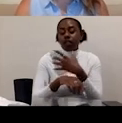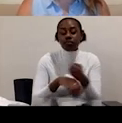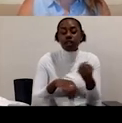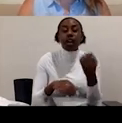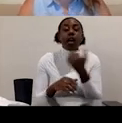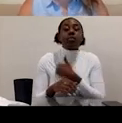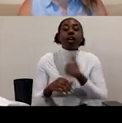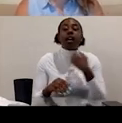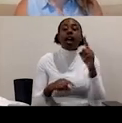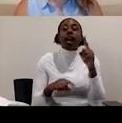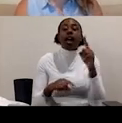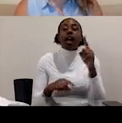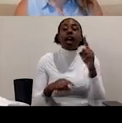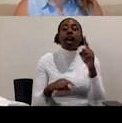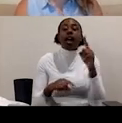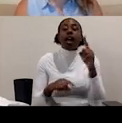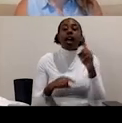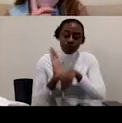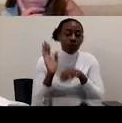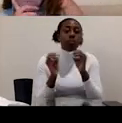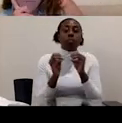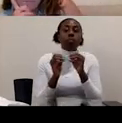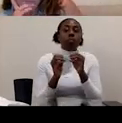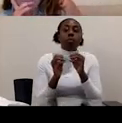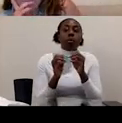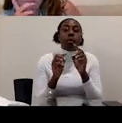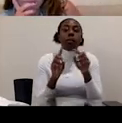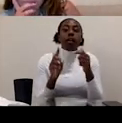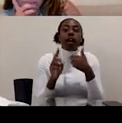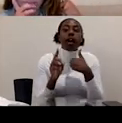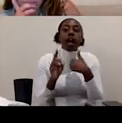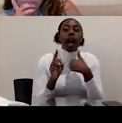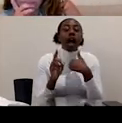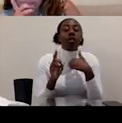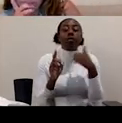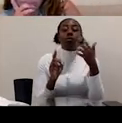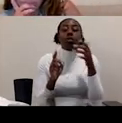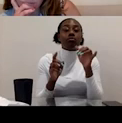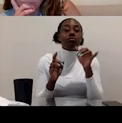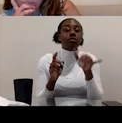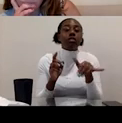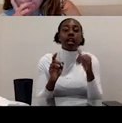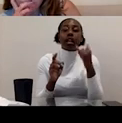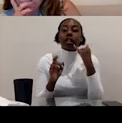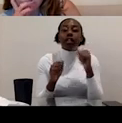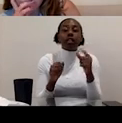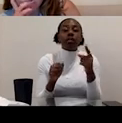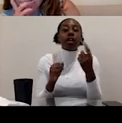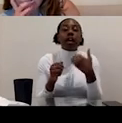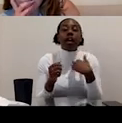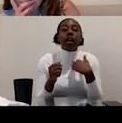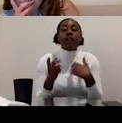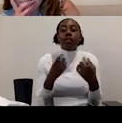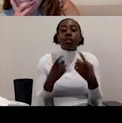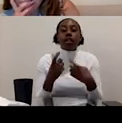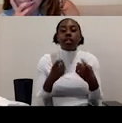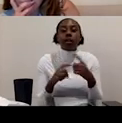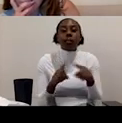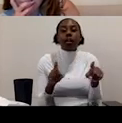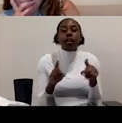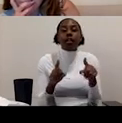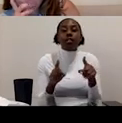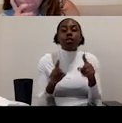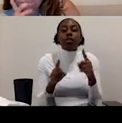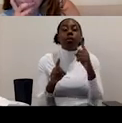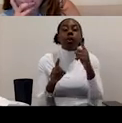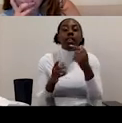further into these details, but I'm definitely down to stay on and answer any questions you have. But some of the main key